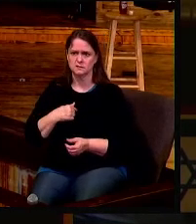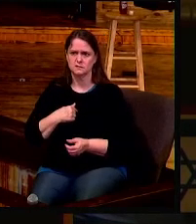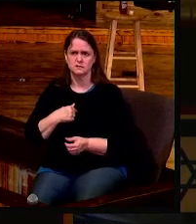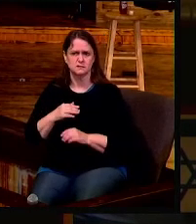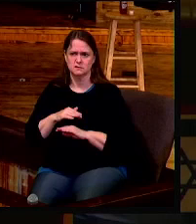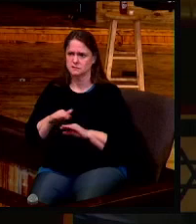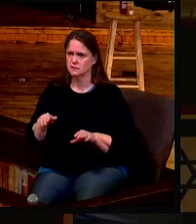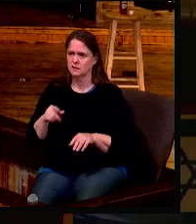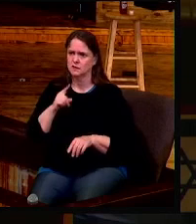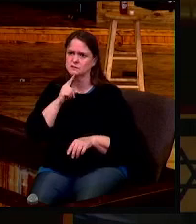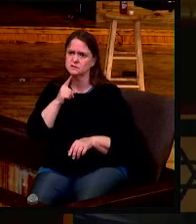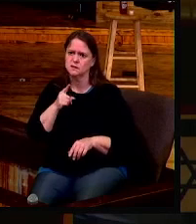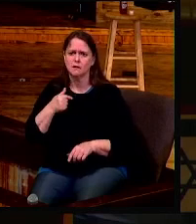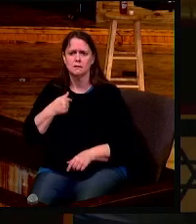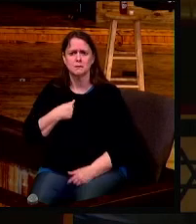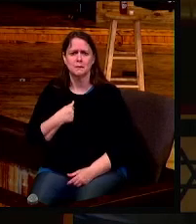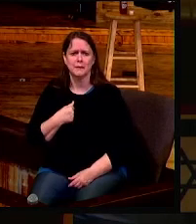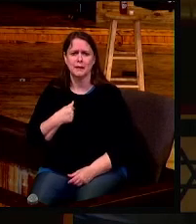do.